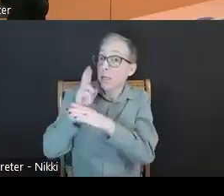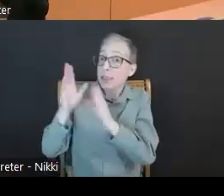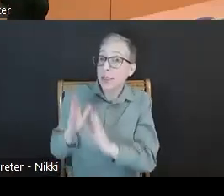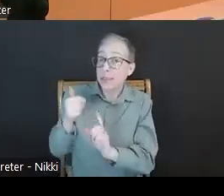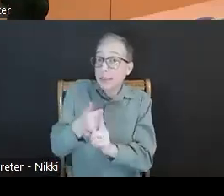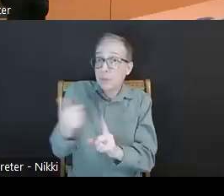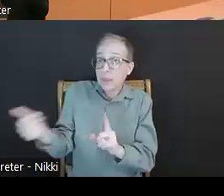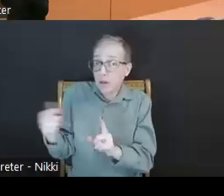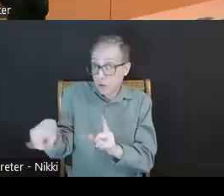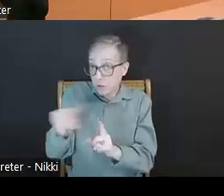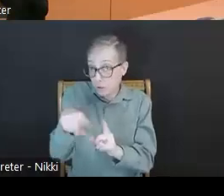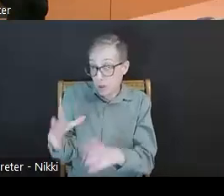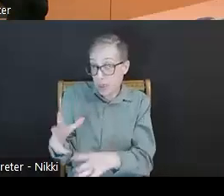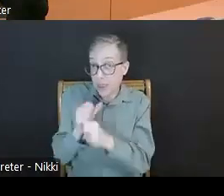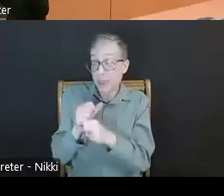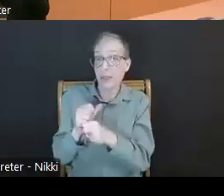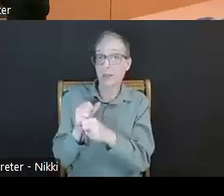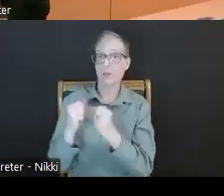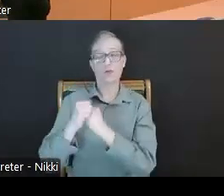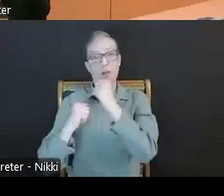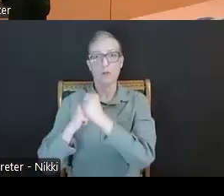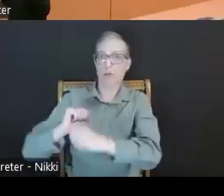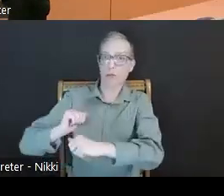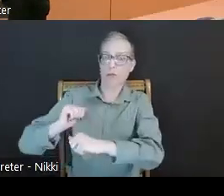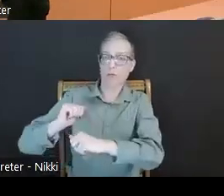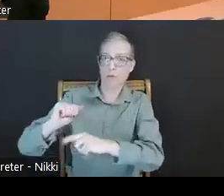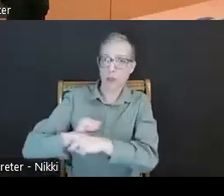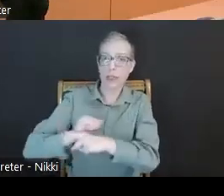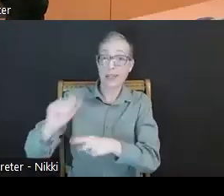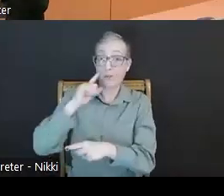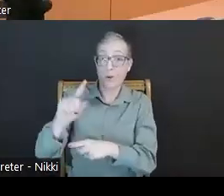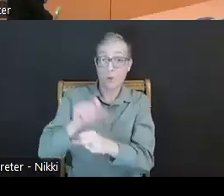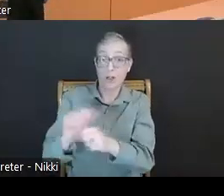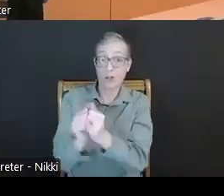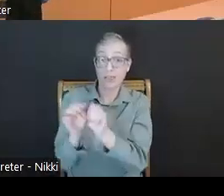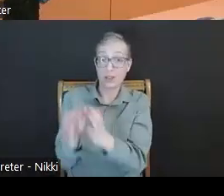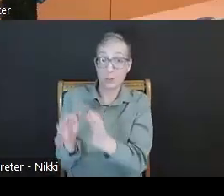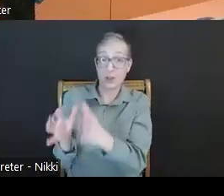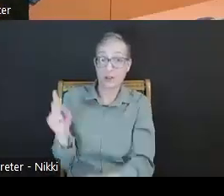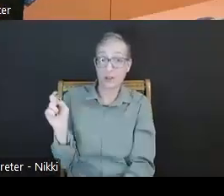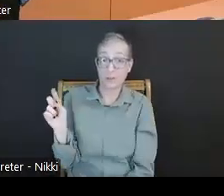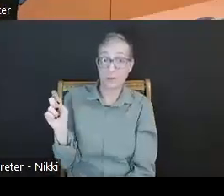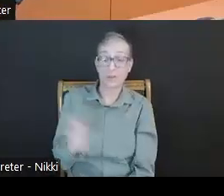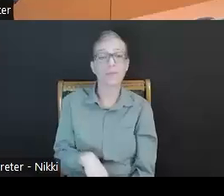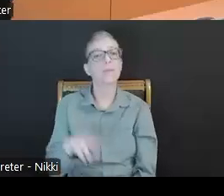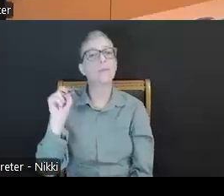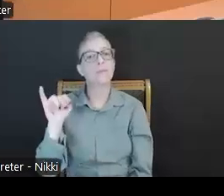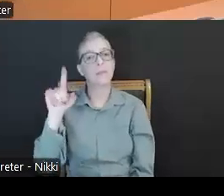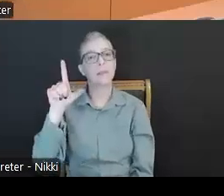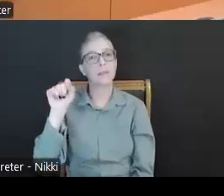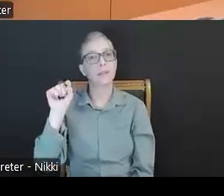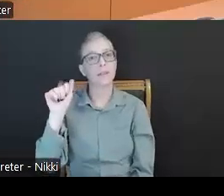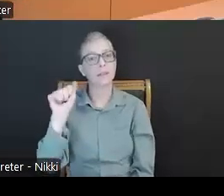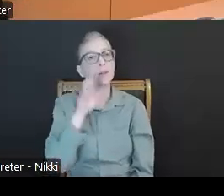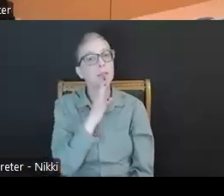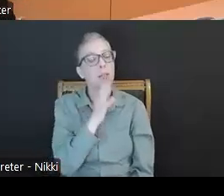structured training in how to do that? That's definitely a very important question. So I